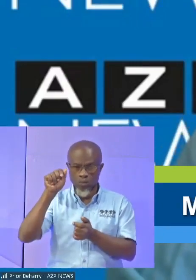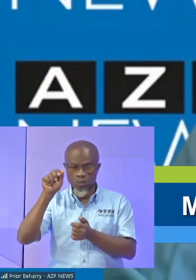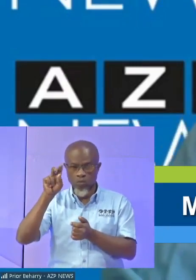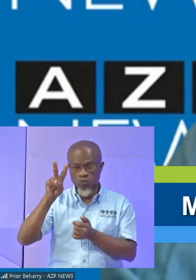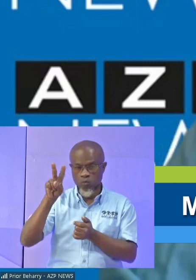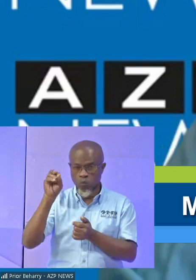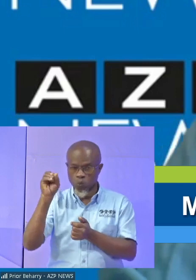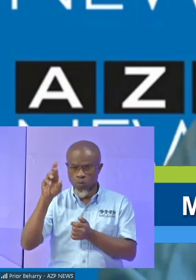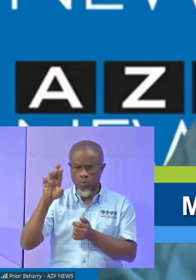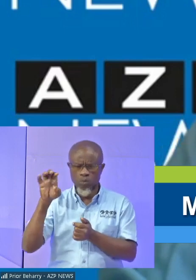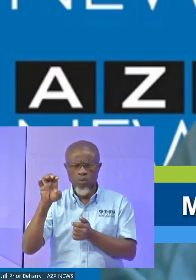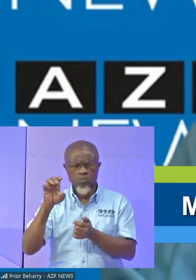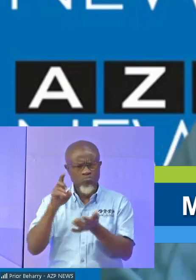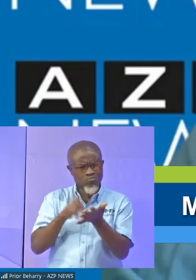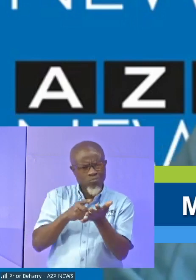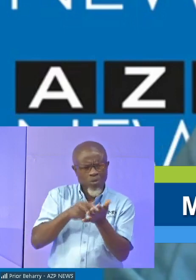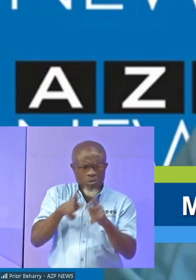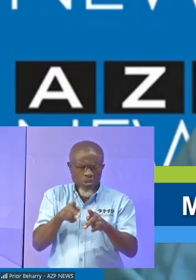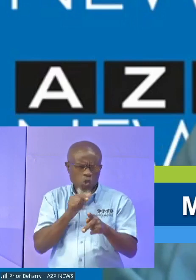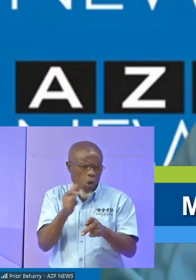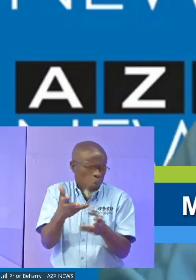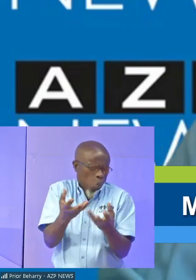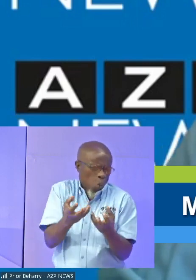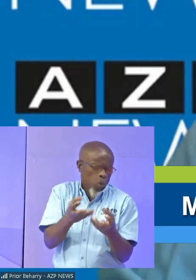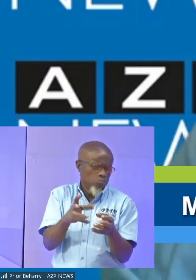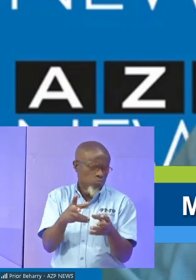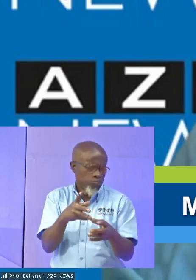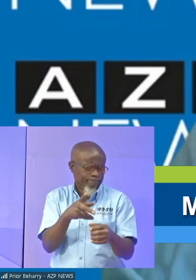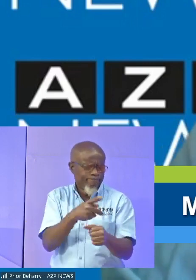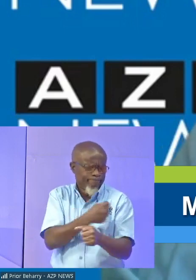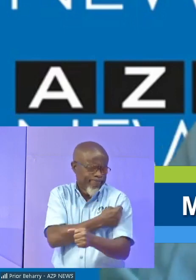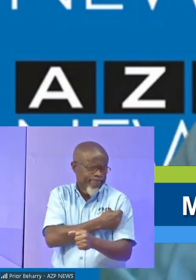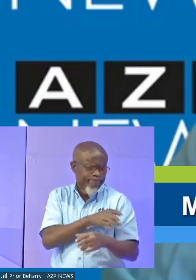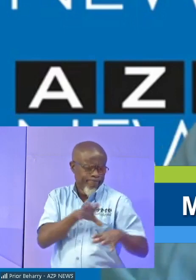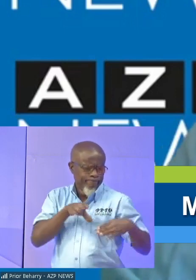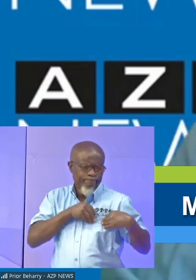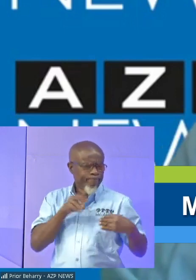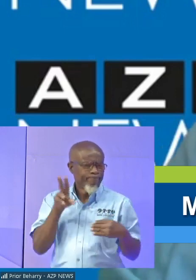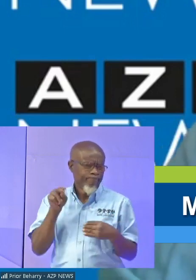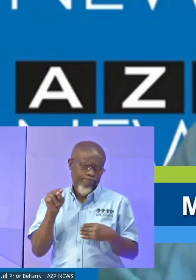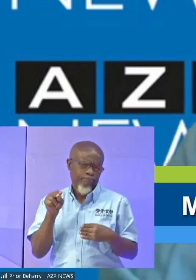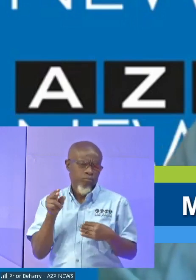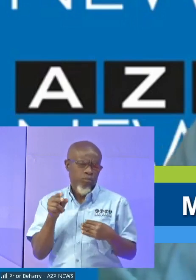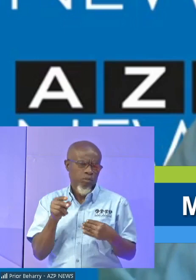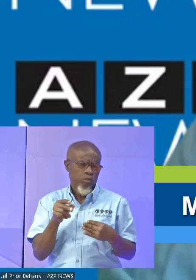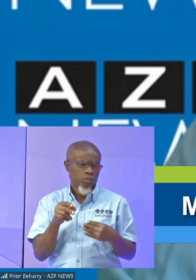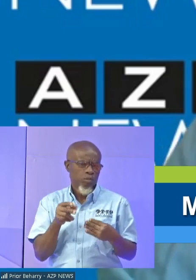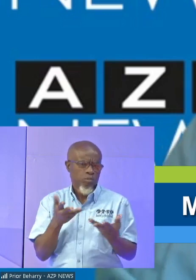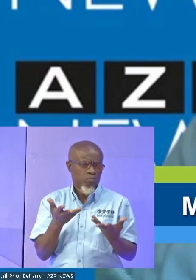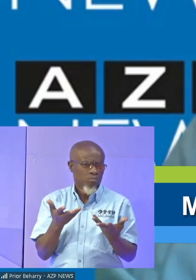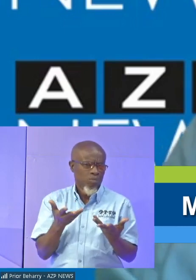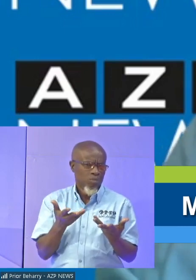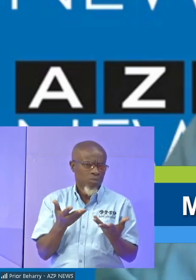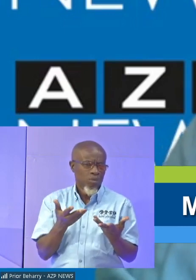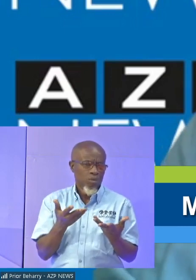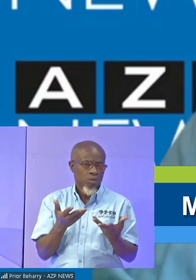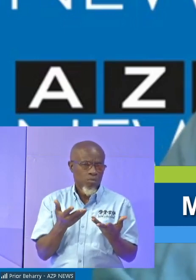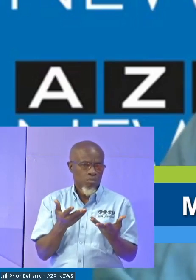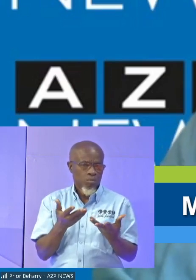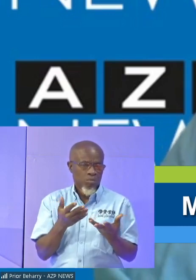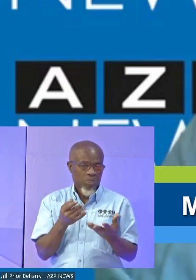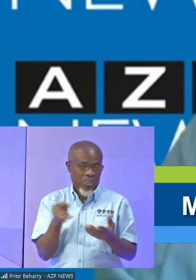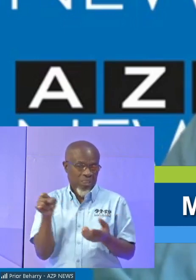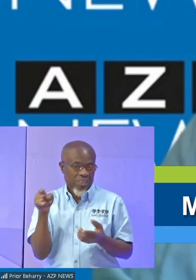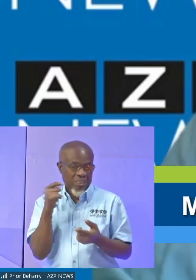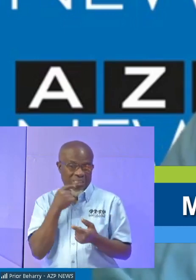don't want to take the vaccines, one of the arguments is that this is still an experimental